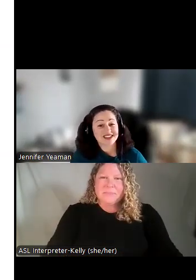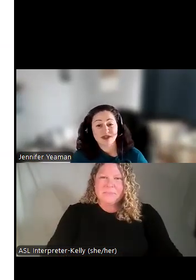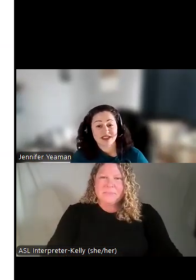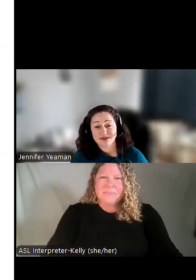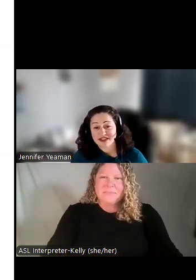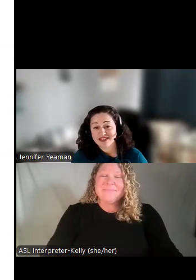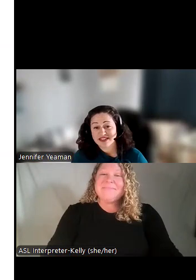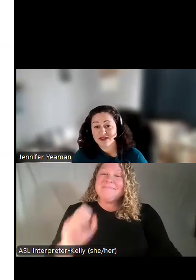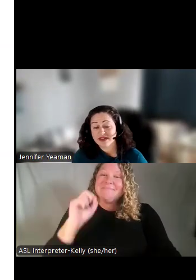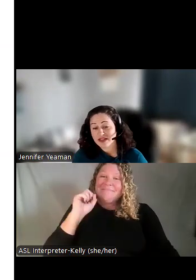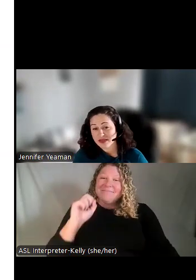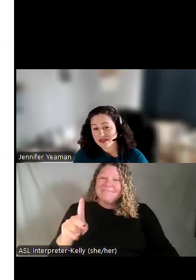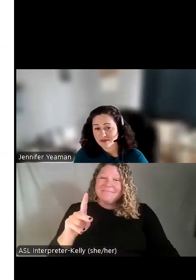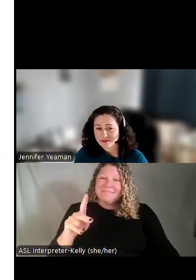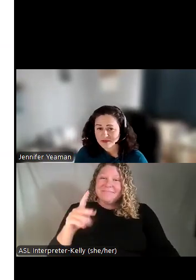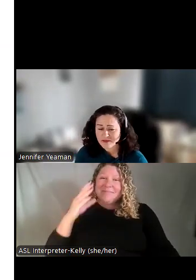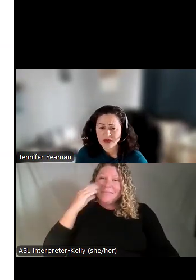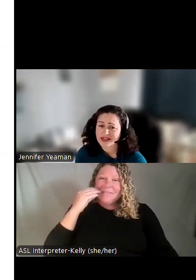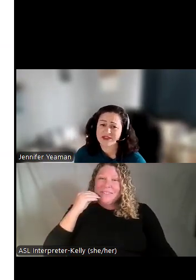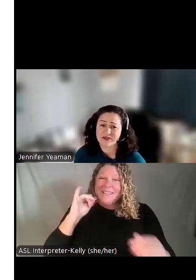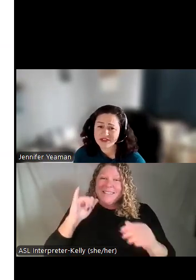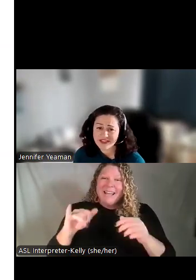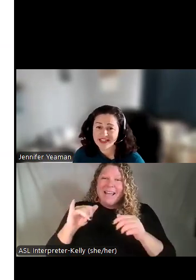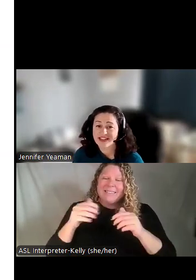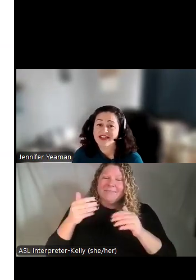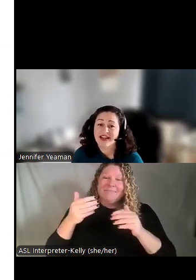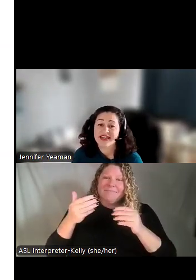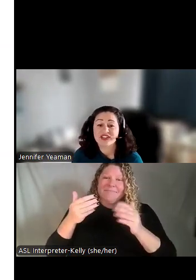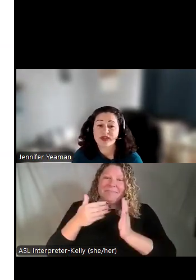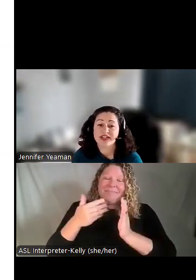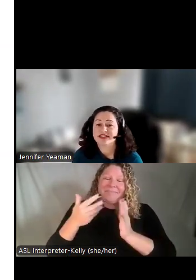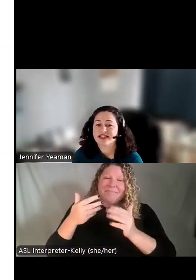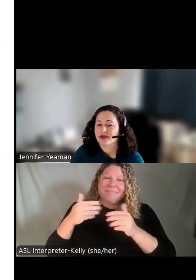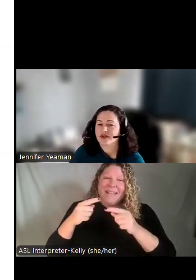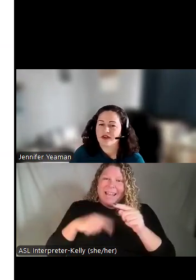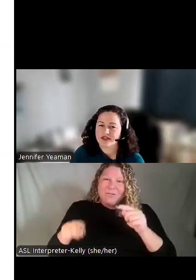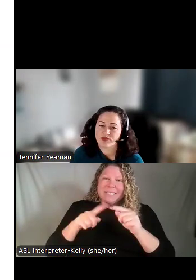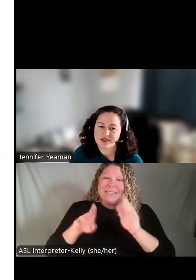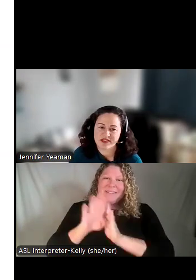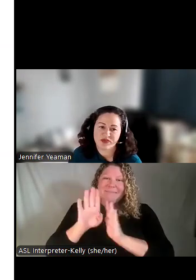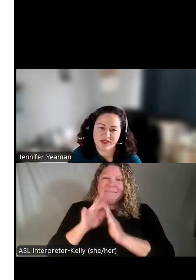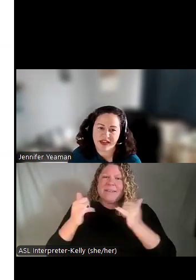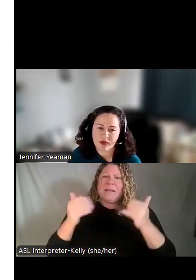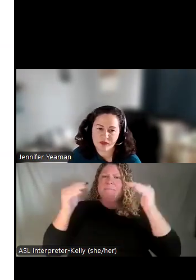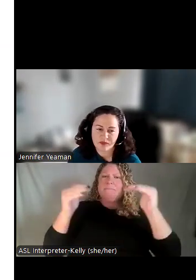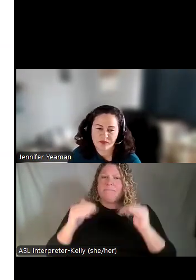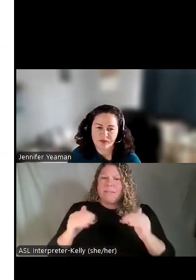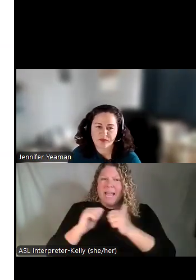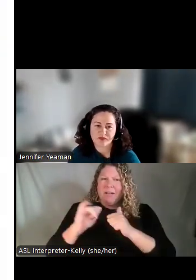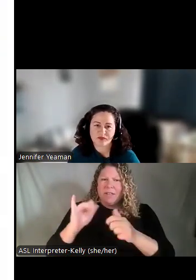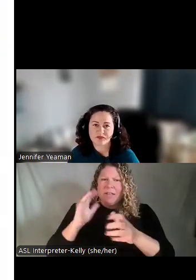All right, so we've experienced iterative development, or at least observed it. Next, we're going to discuss where it falls in the process improvement